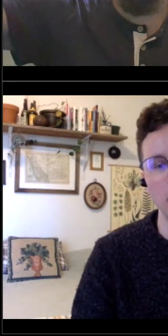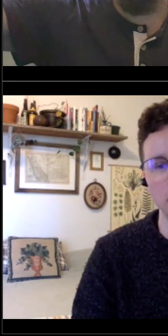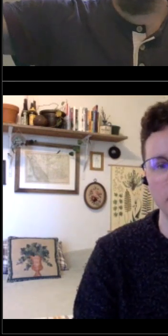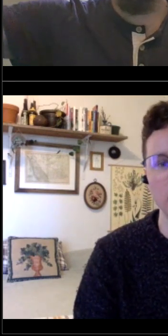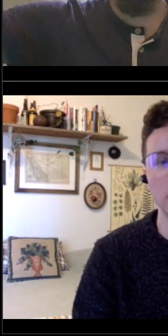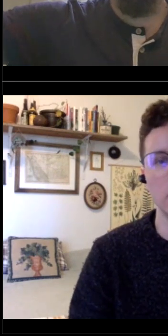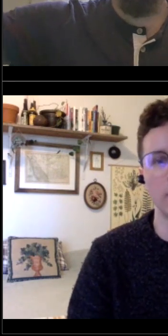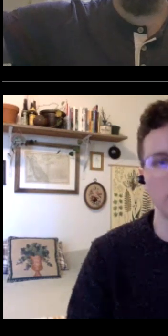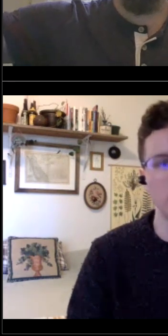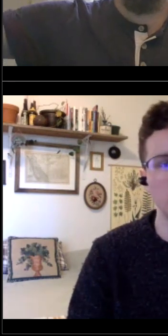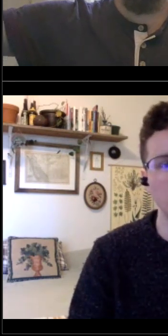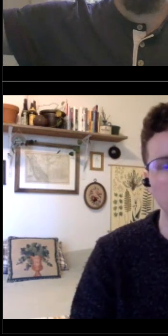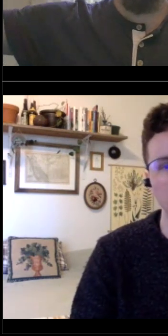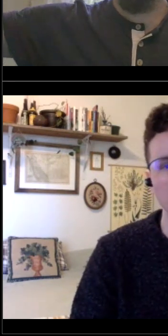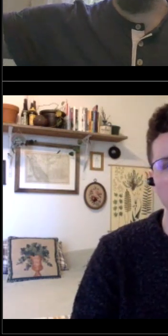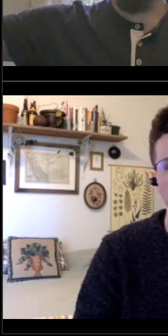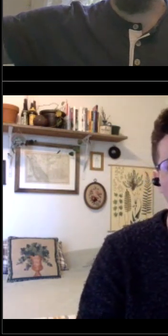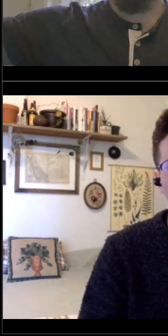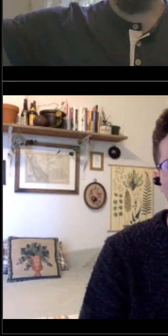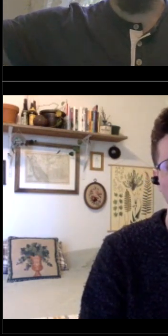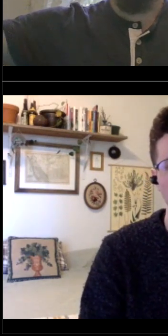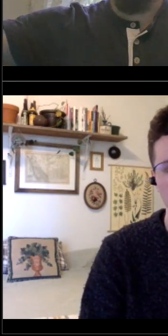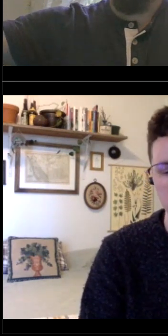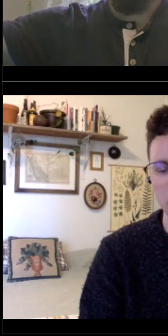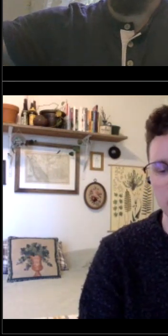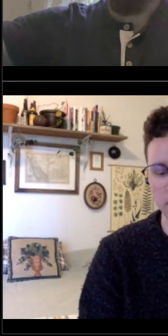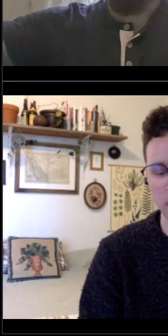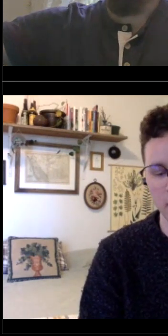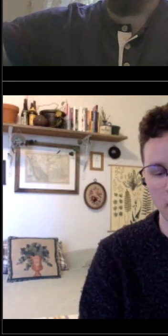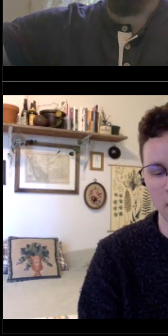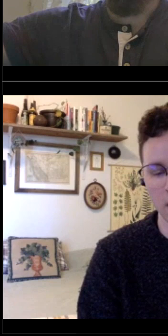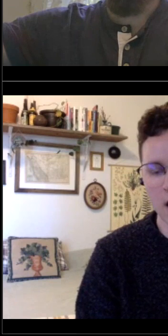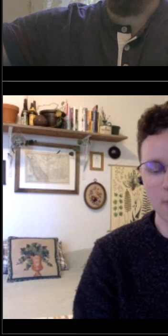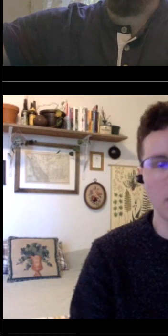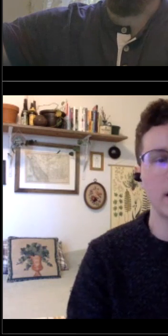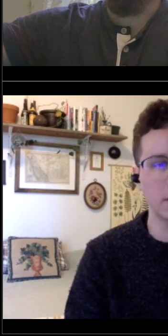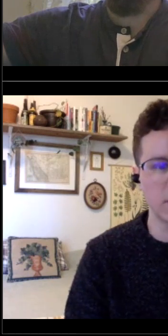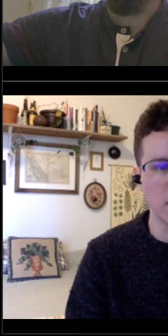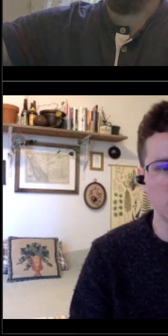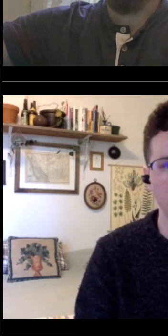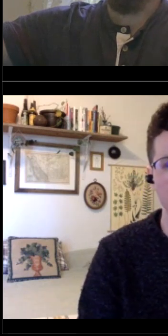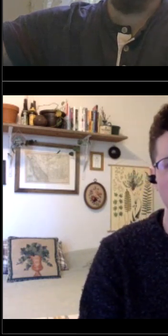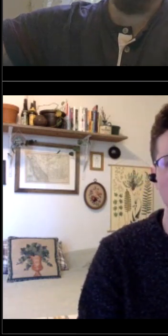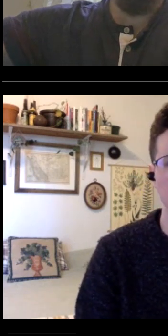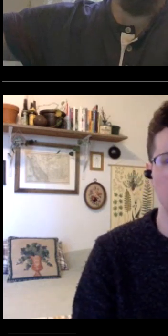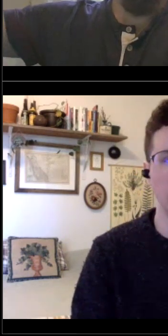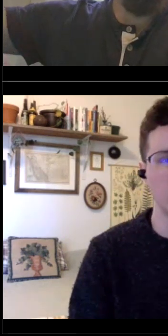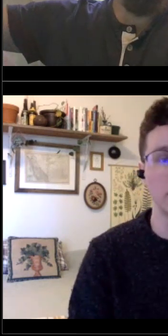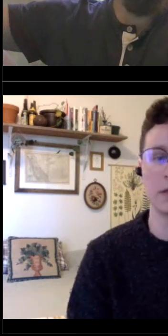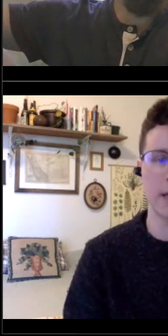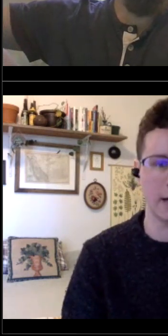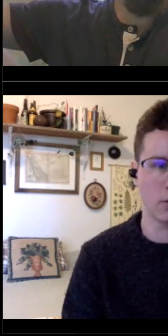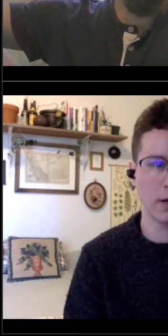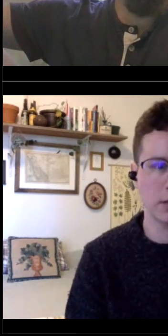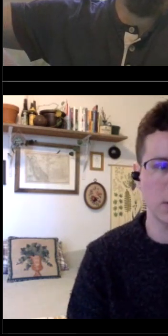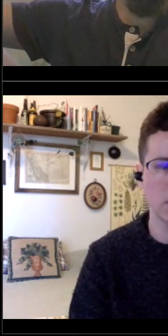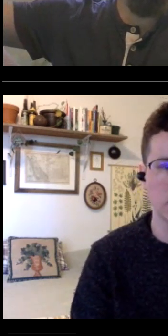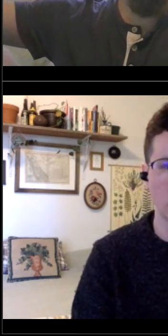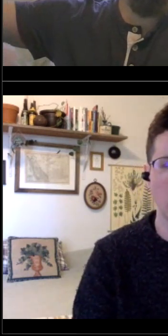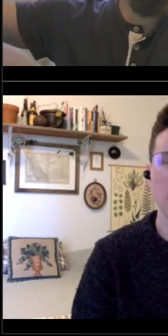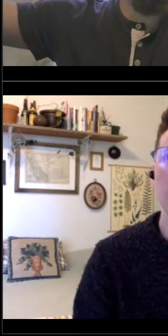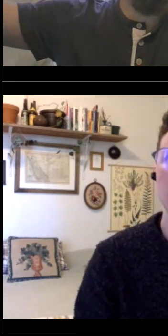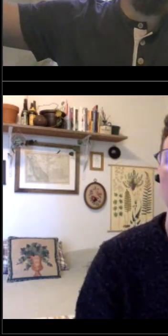changing the pronouns that they use to refer to someone in their life, is that it's not even just so much that their pronouns have changed, but their understanding of a person's category